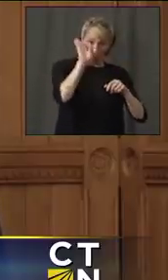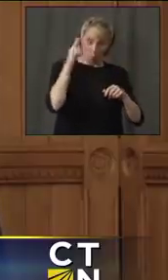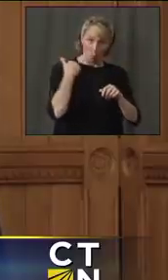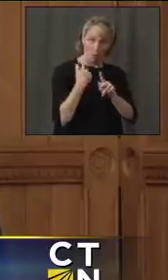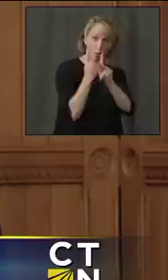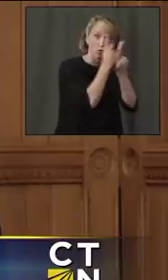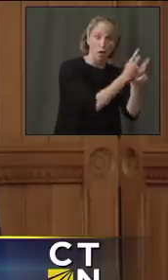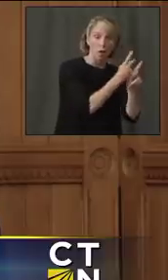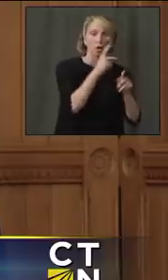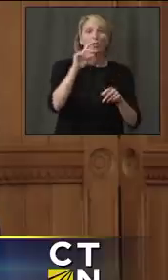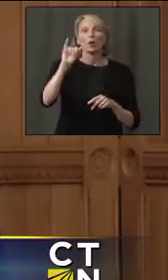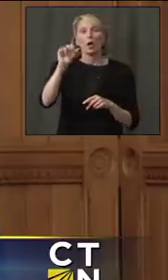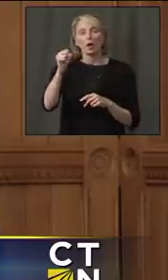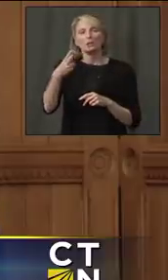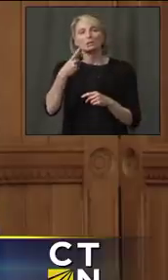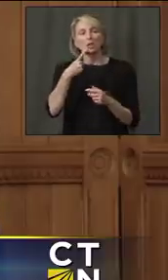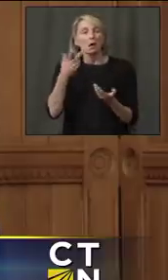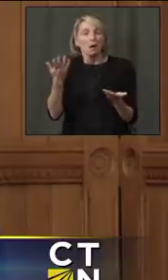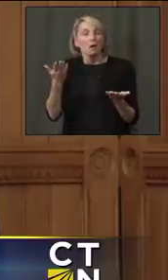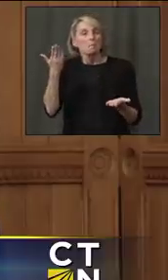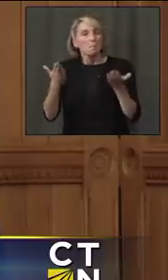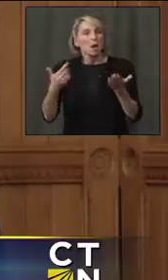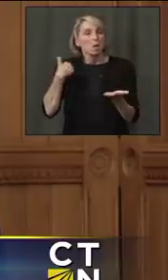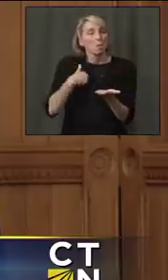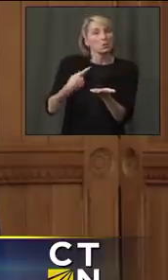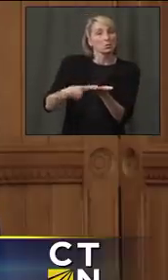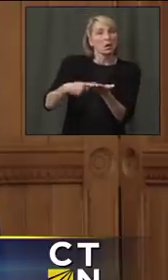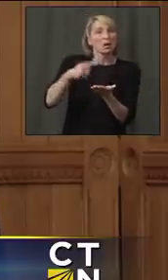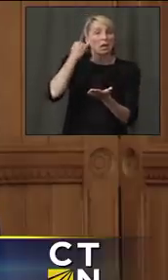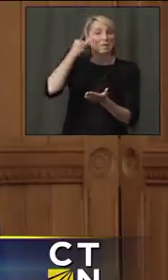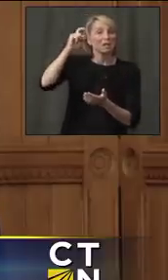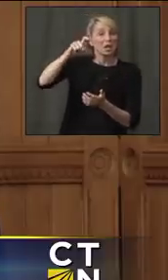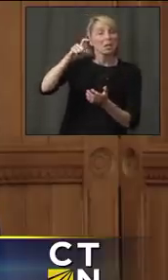point, you haven't heard of a need then? Not at this time.